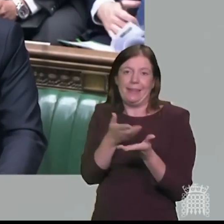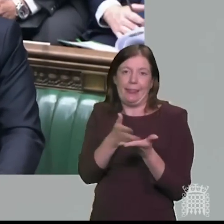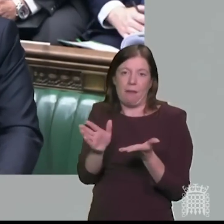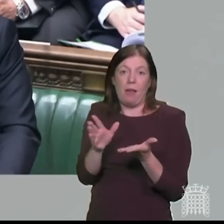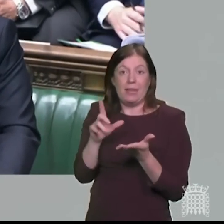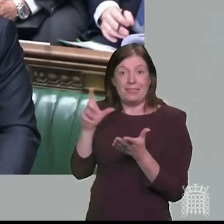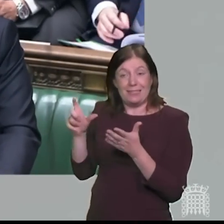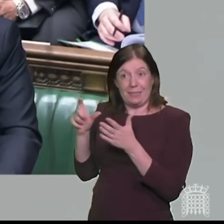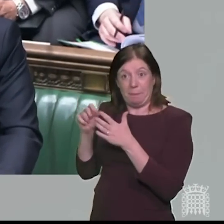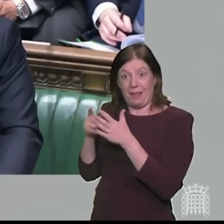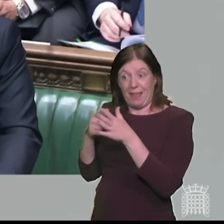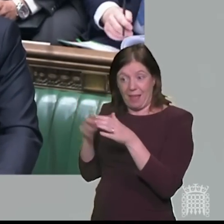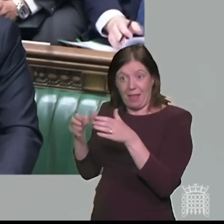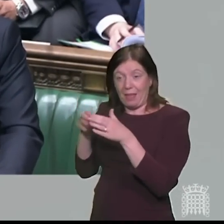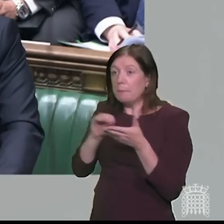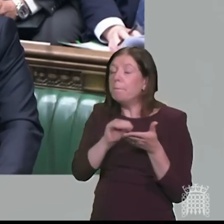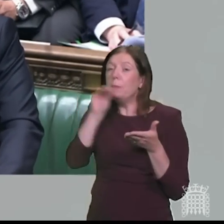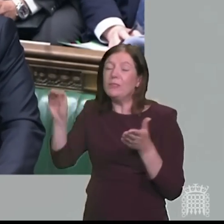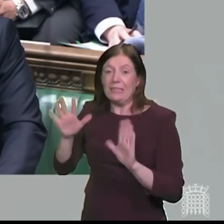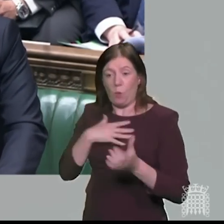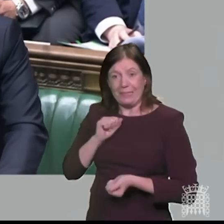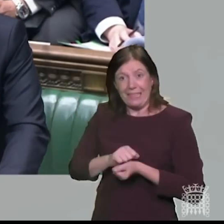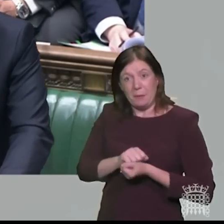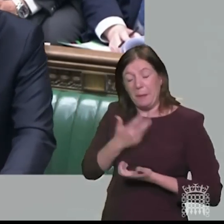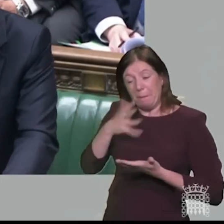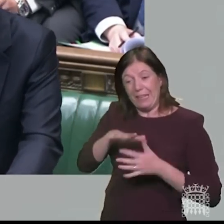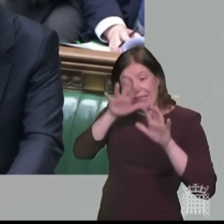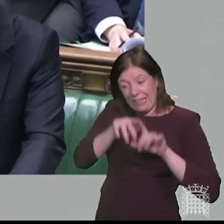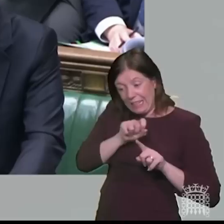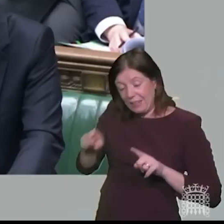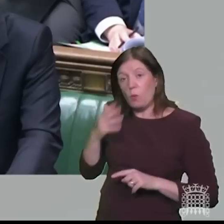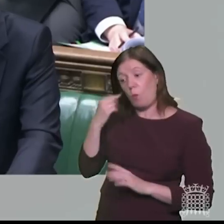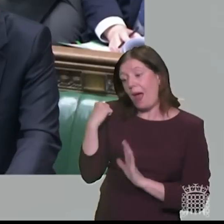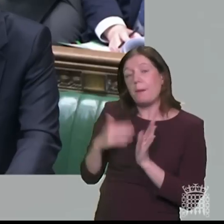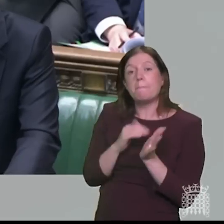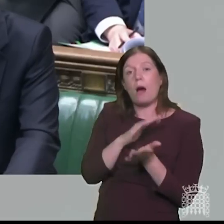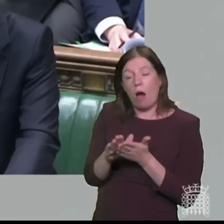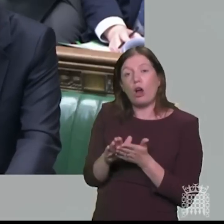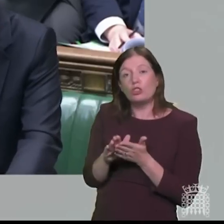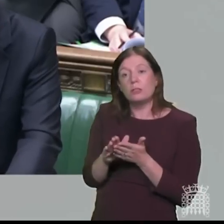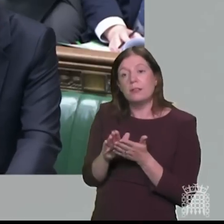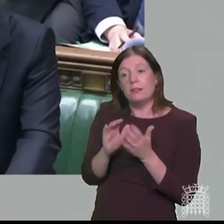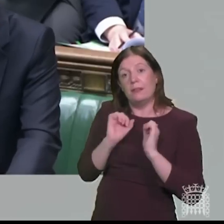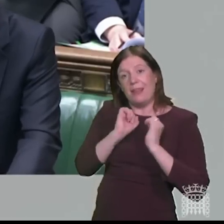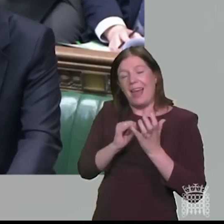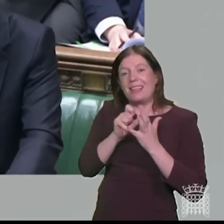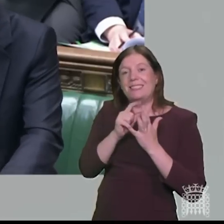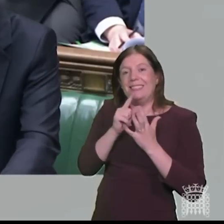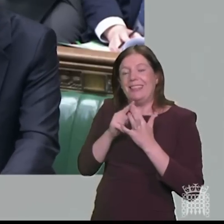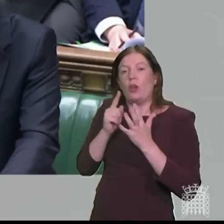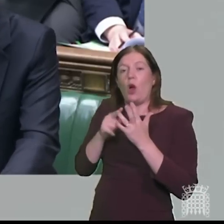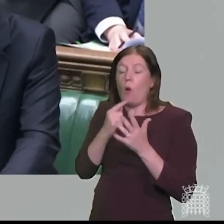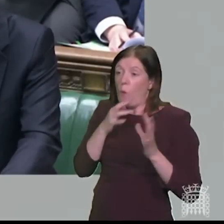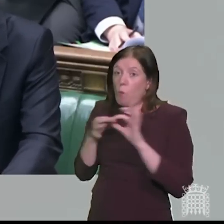want the CPA International to relocate. He's written to them in March to confirm that officials from the SCDO would work